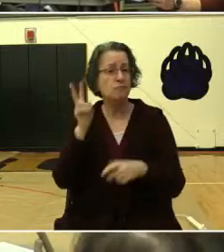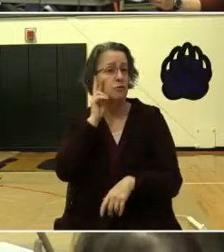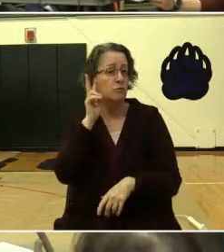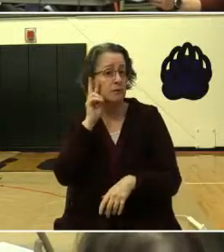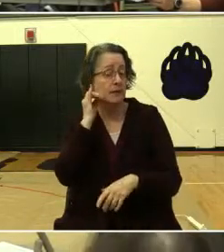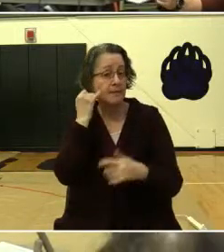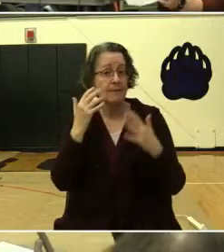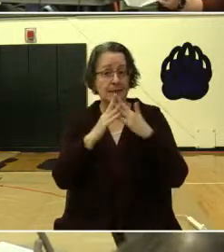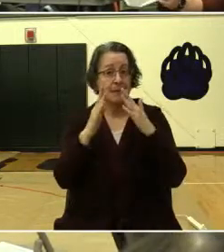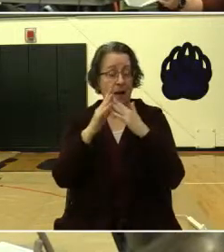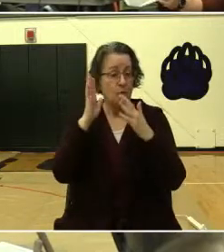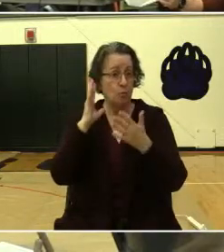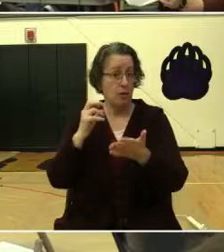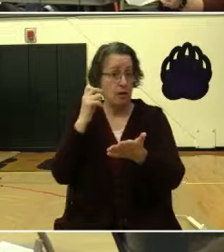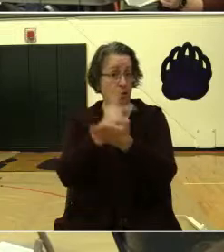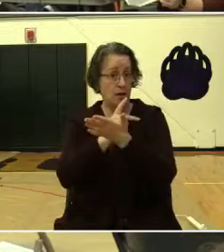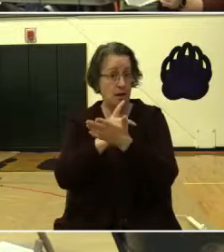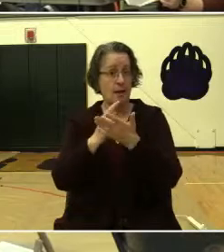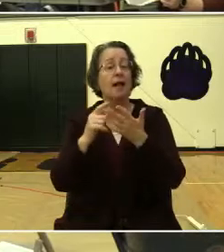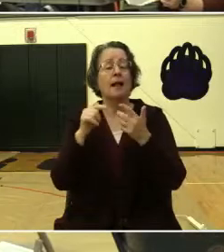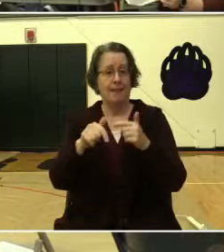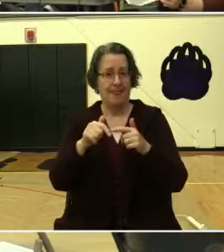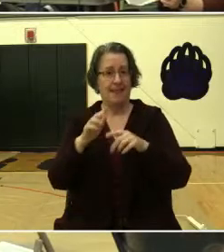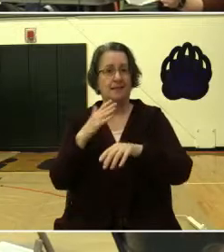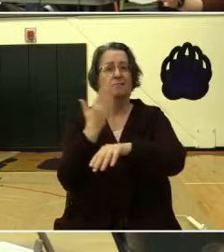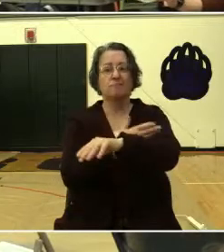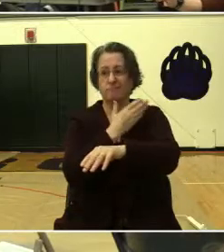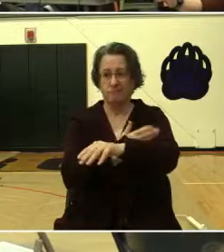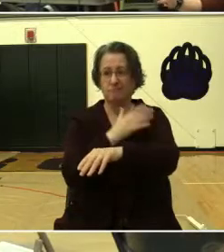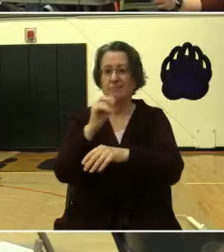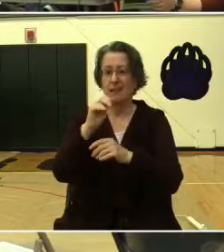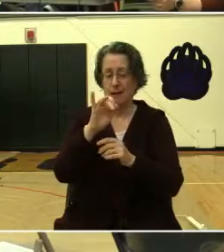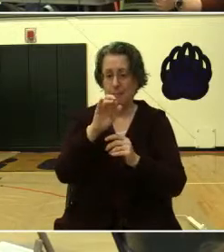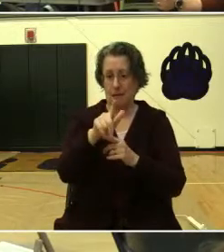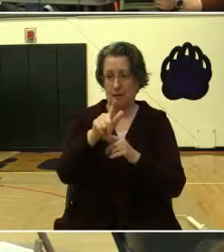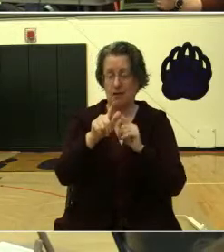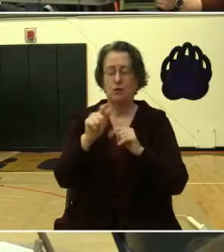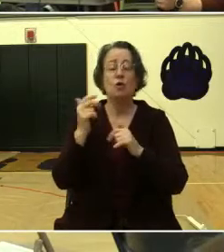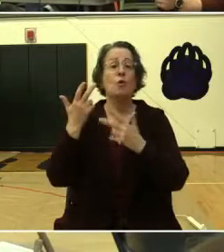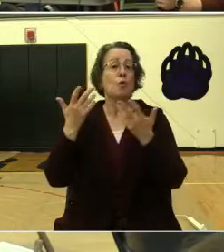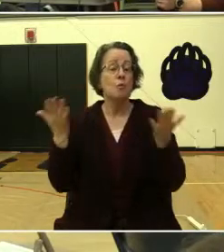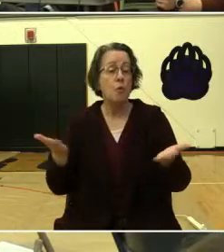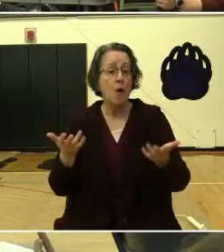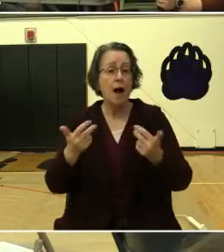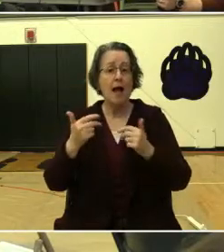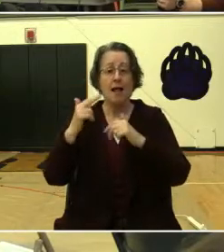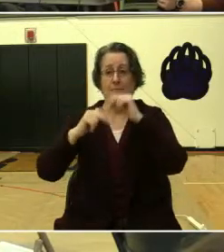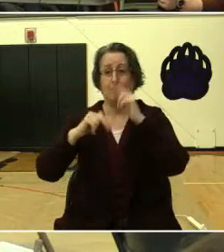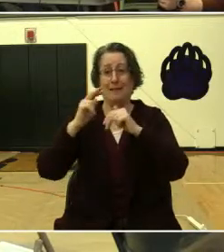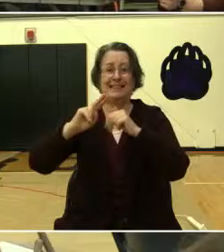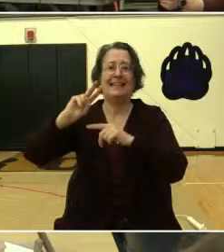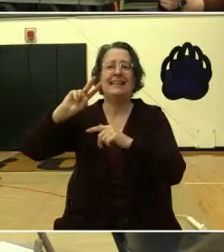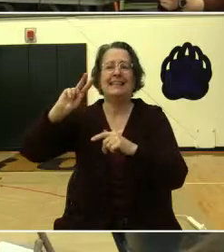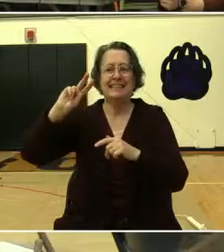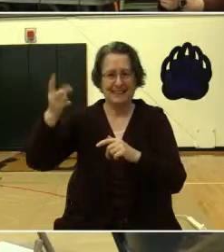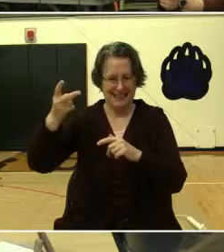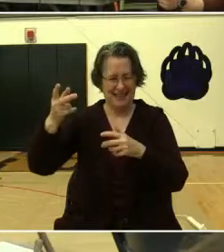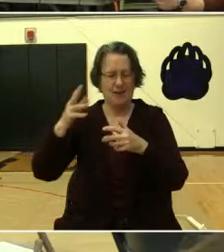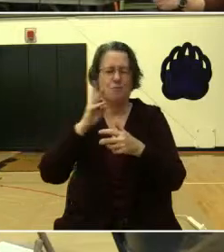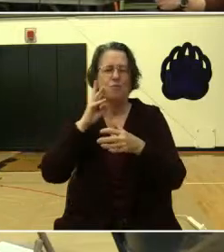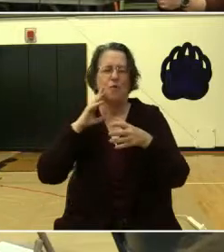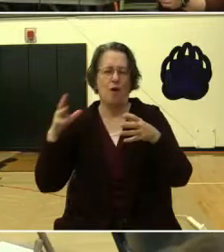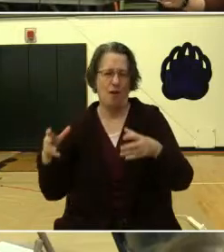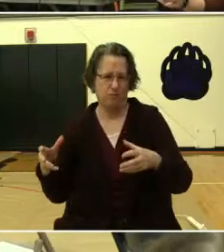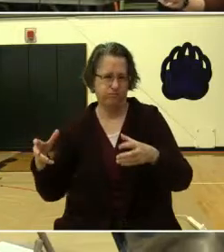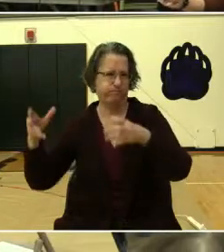will authorize the following Capital Improvement to construct the secondary secondary Pleasant Valley water storage